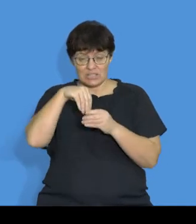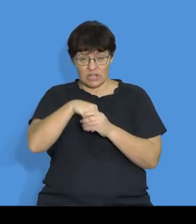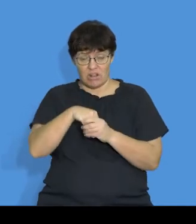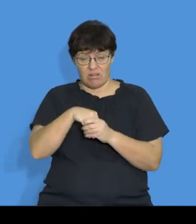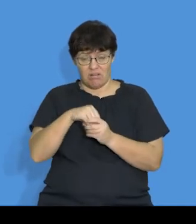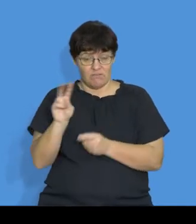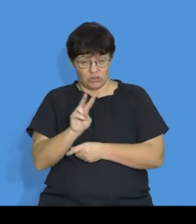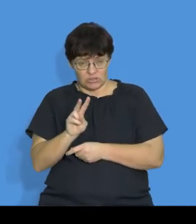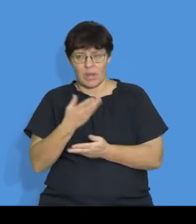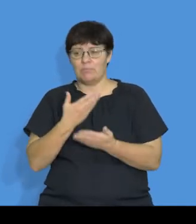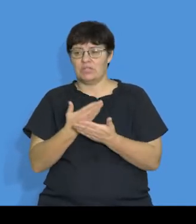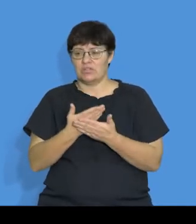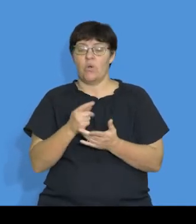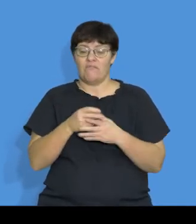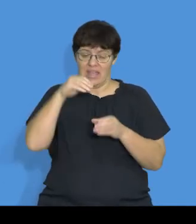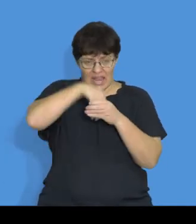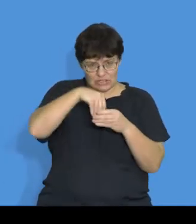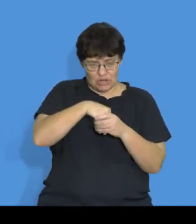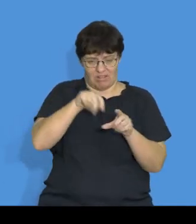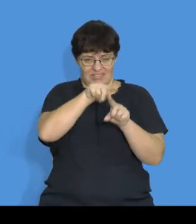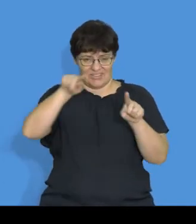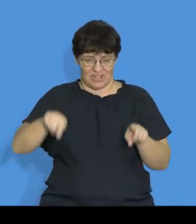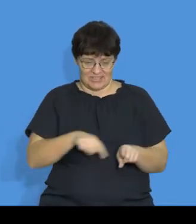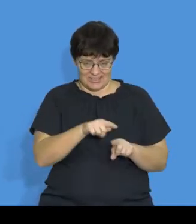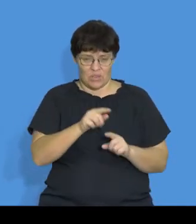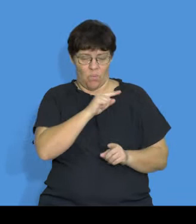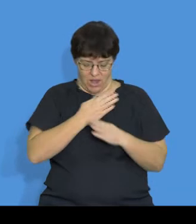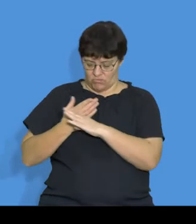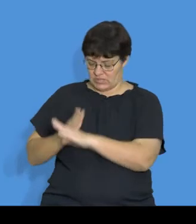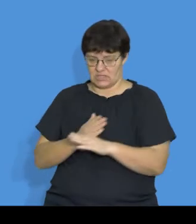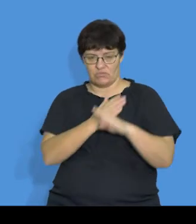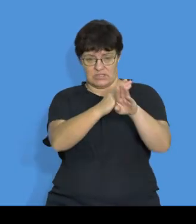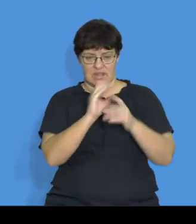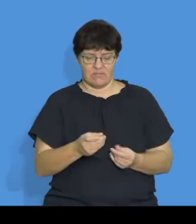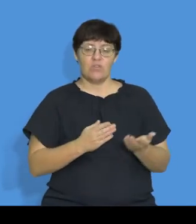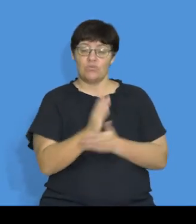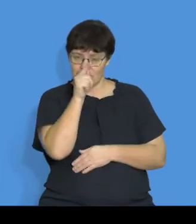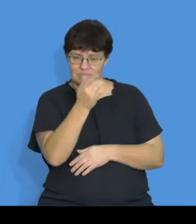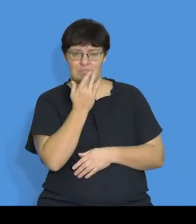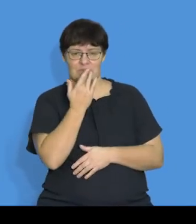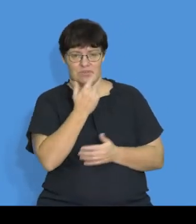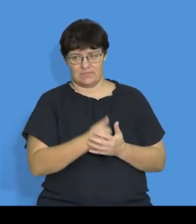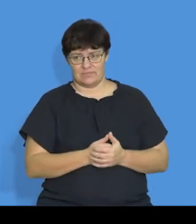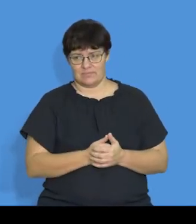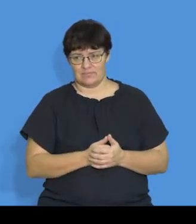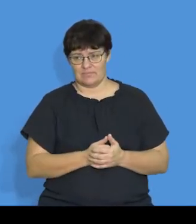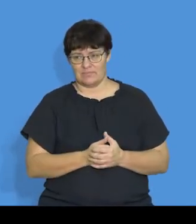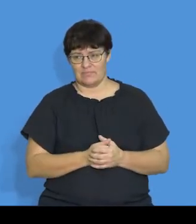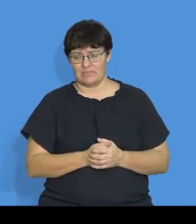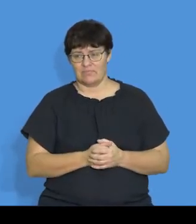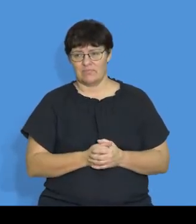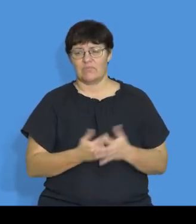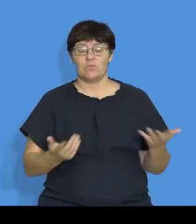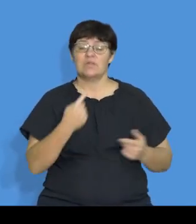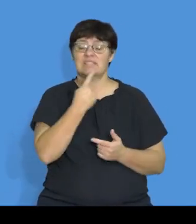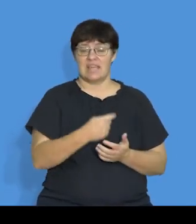difference of the internal circuit due to the internal resistance of the battery, right? Okay, so when we talk about